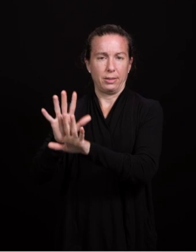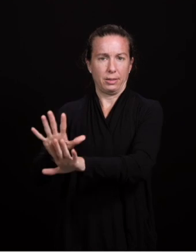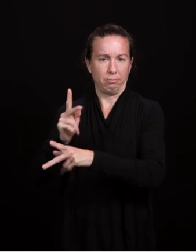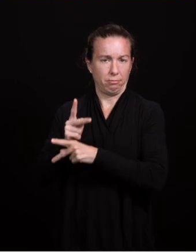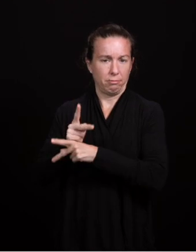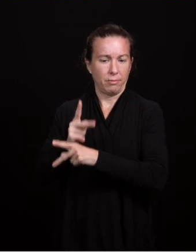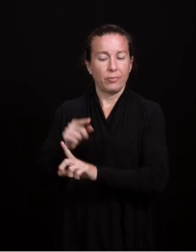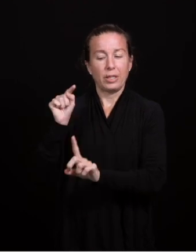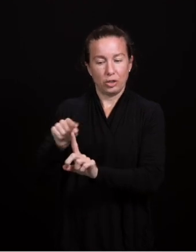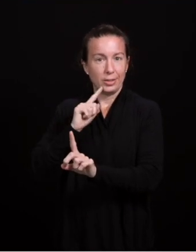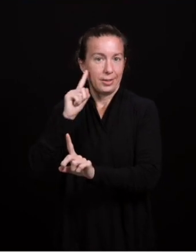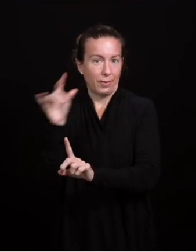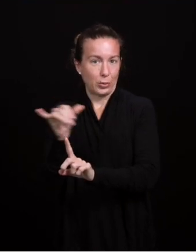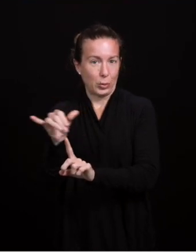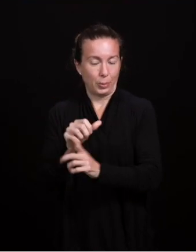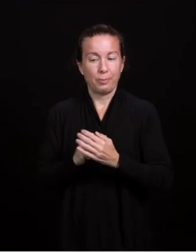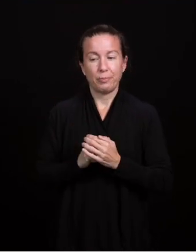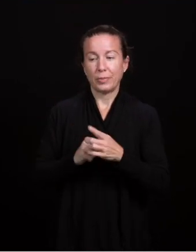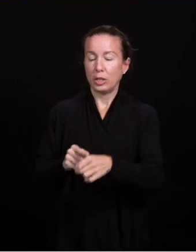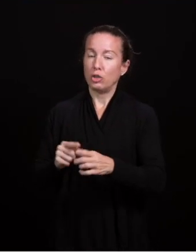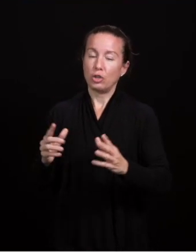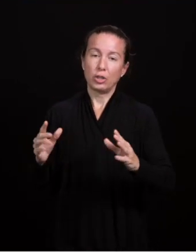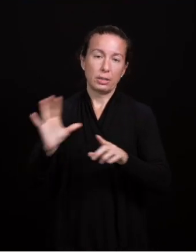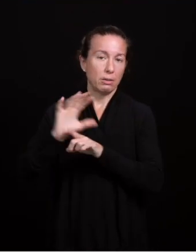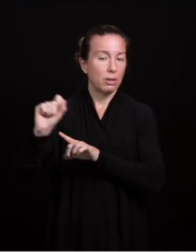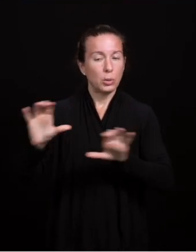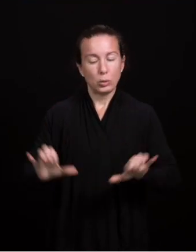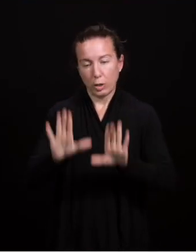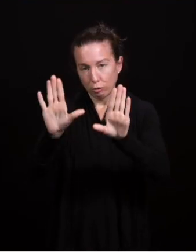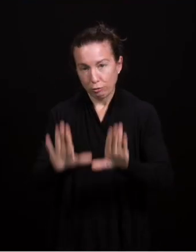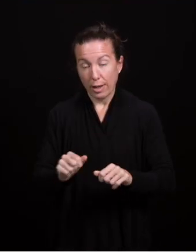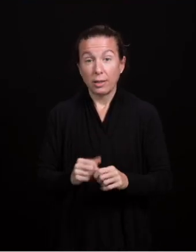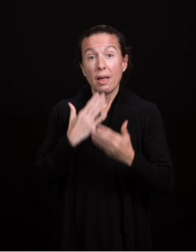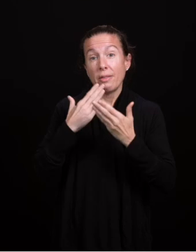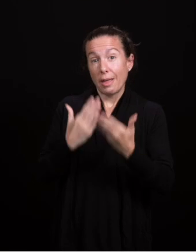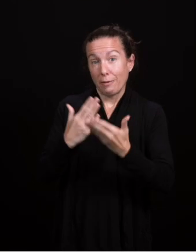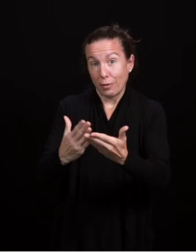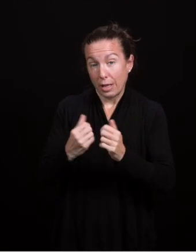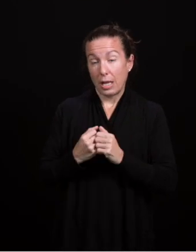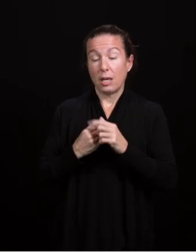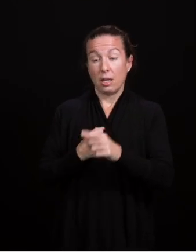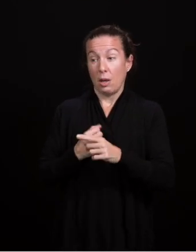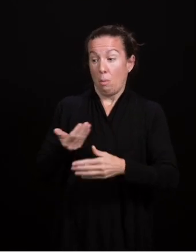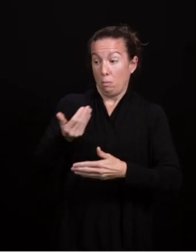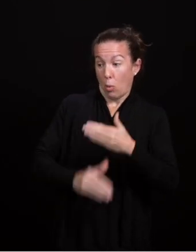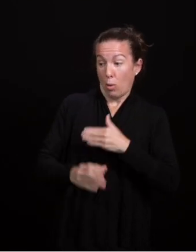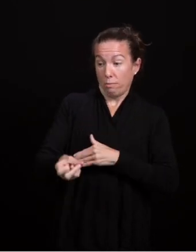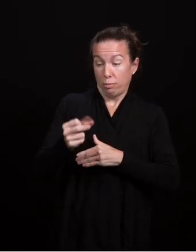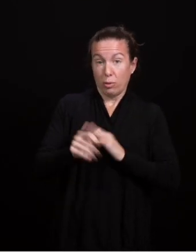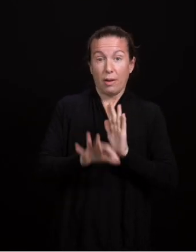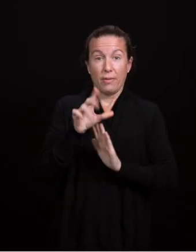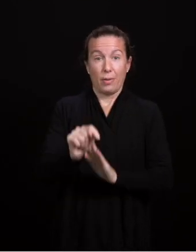is significantly deaf also. She is thriving, and thankfully, because we found out when she was born right at the hospital,